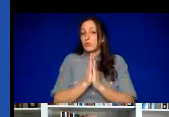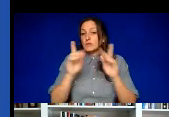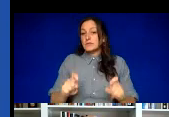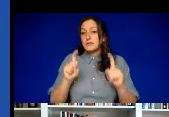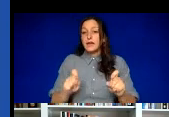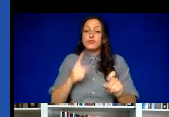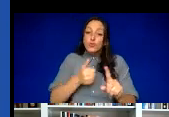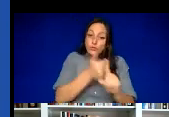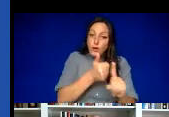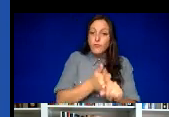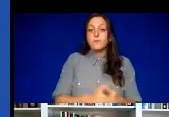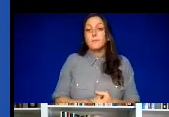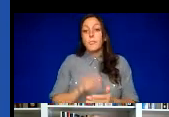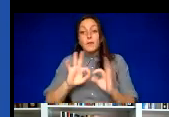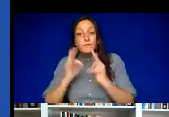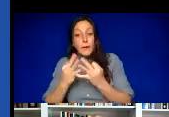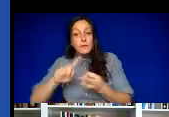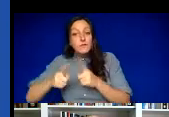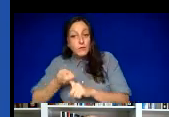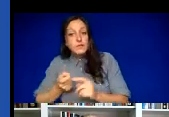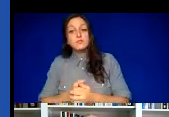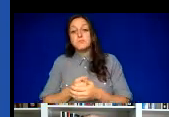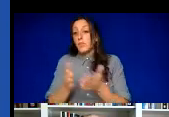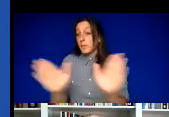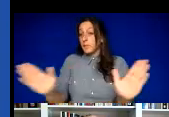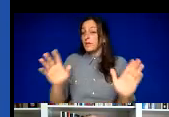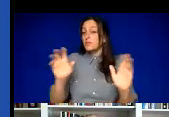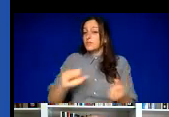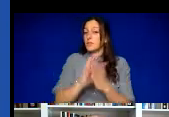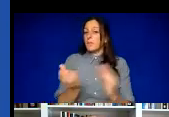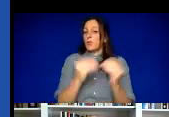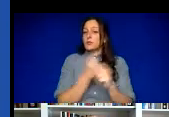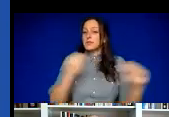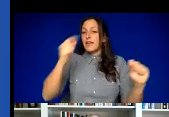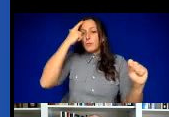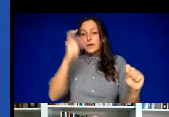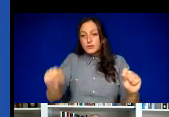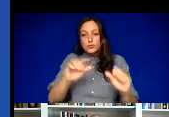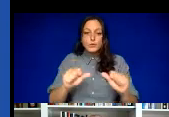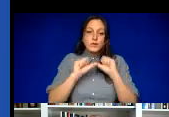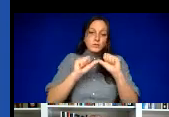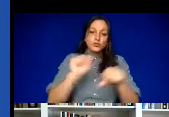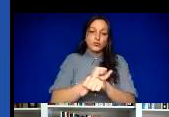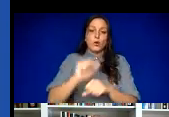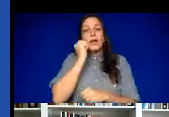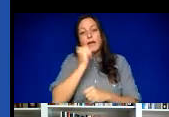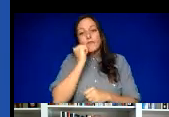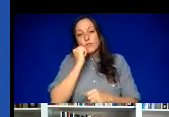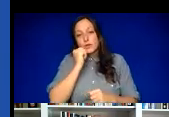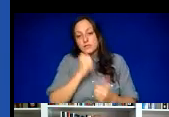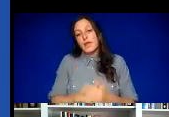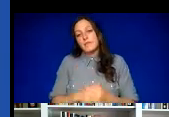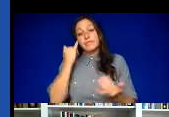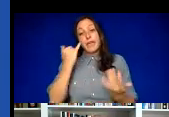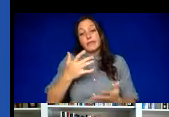ones, and the public safe as you do your critical work to interact with the public every single day. Now, I will turn it over